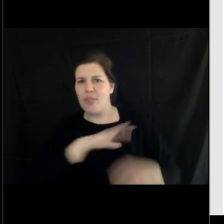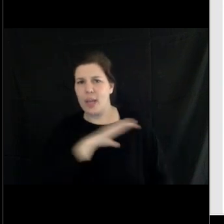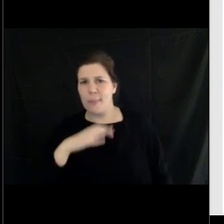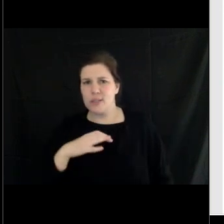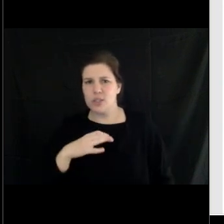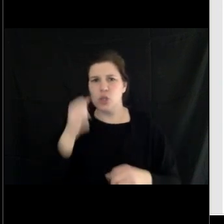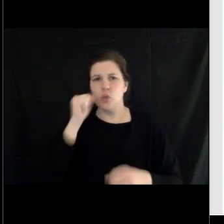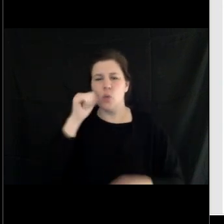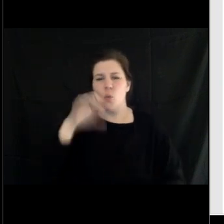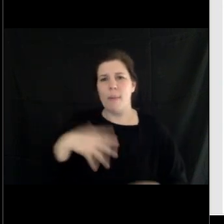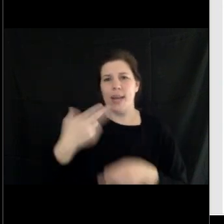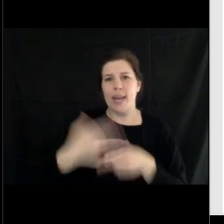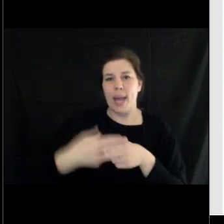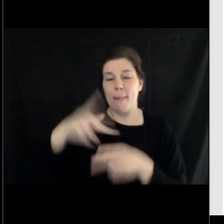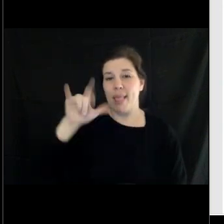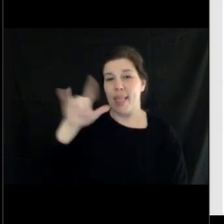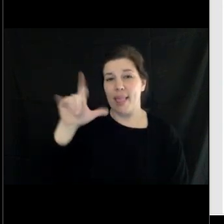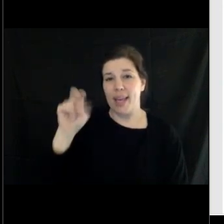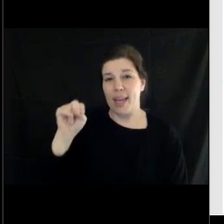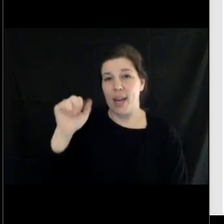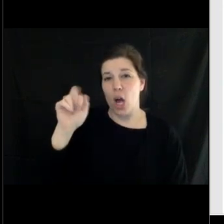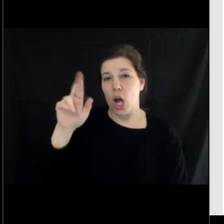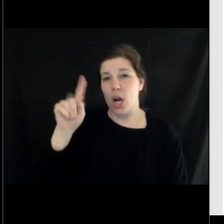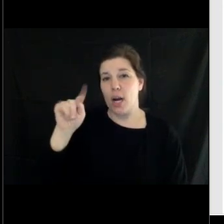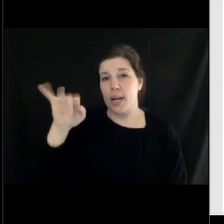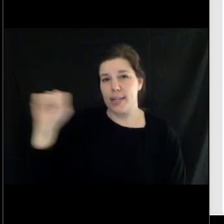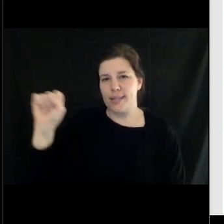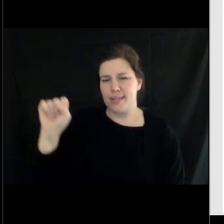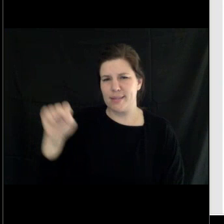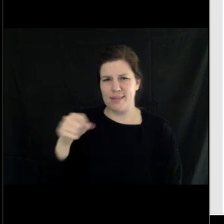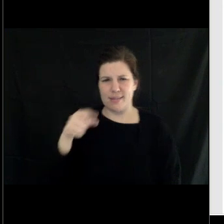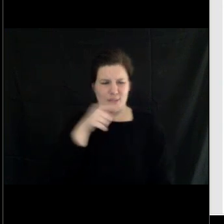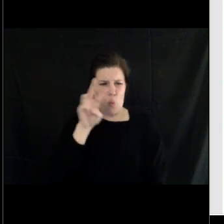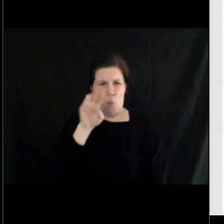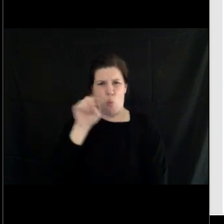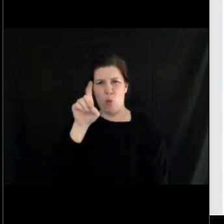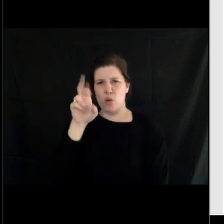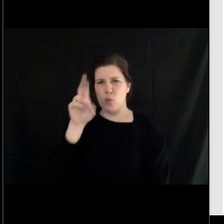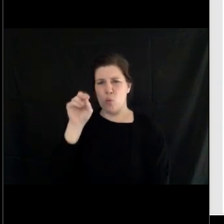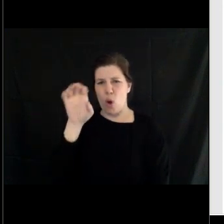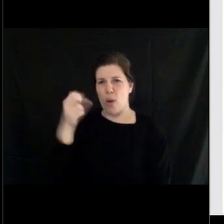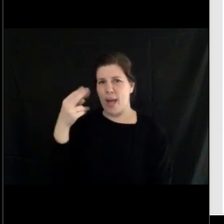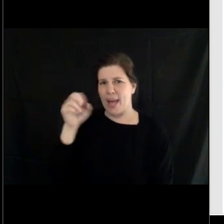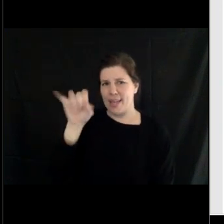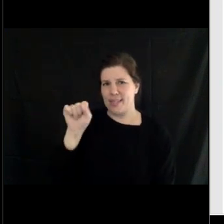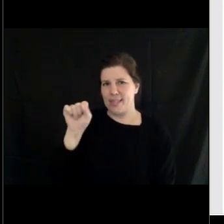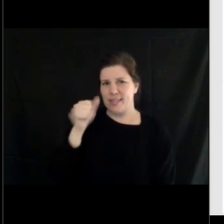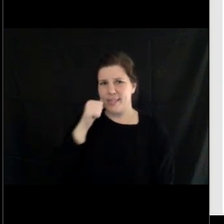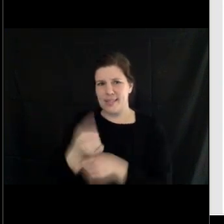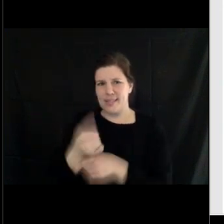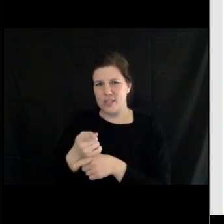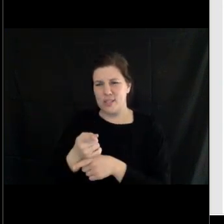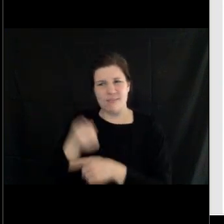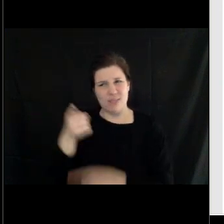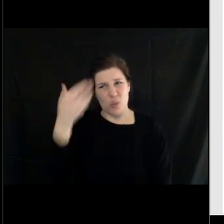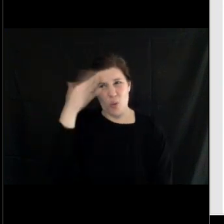Artis, Woodrow Hayes' sister. So that's how much you know about Boynton Beach. You don't really know very much, do